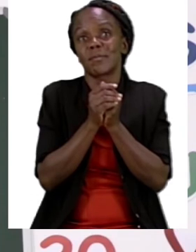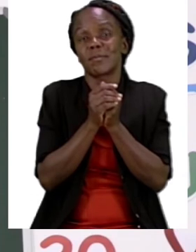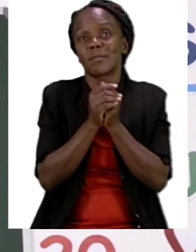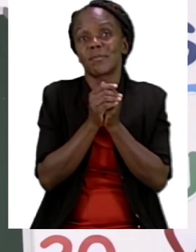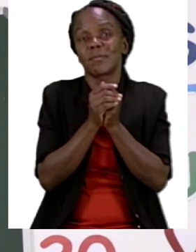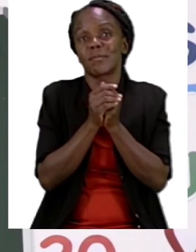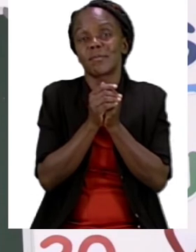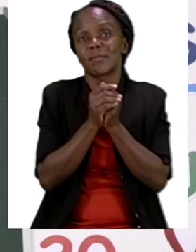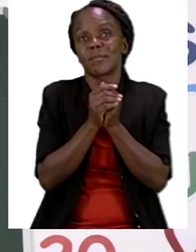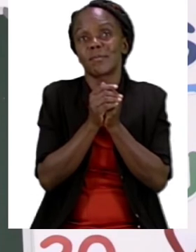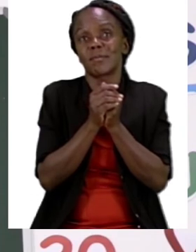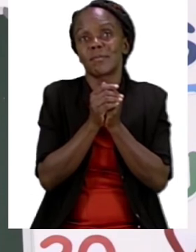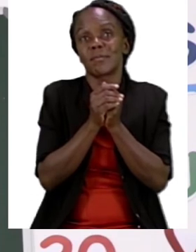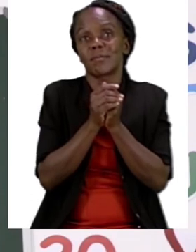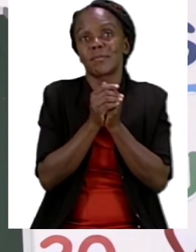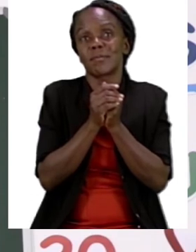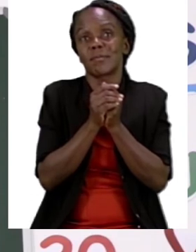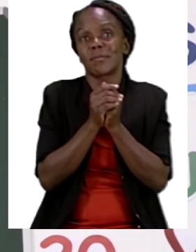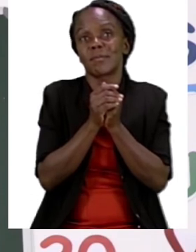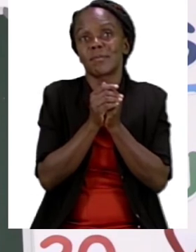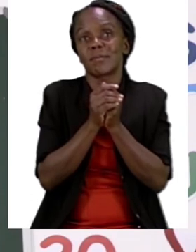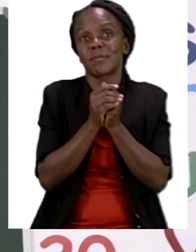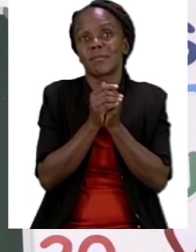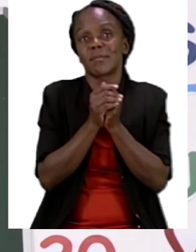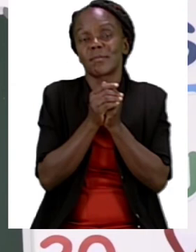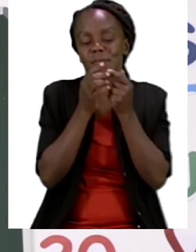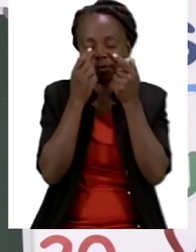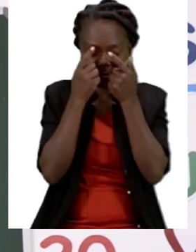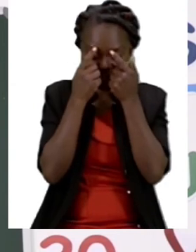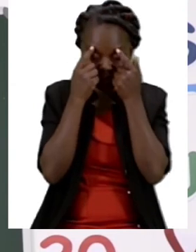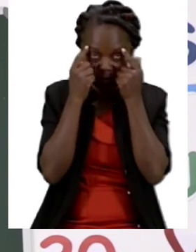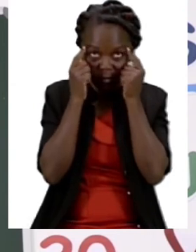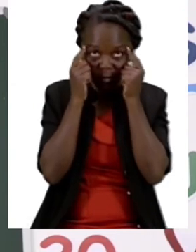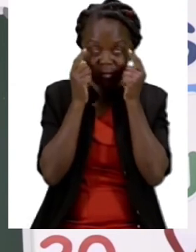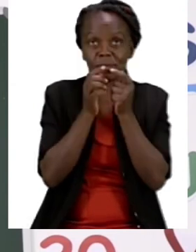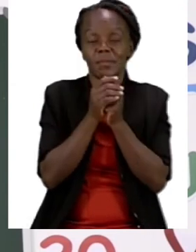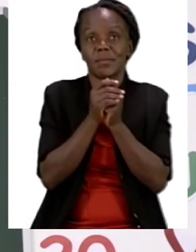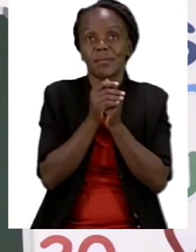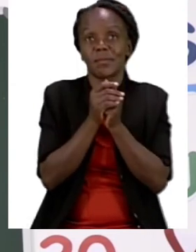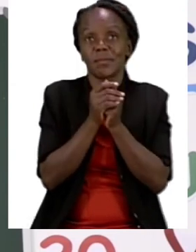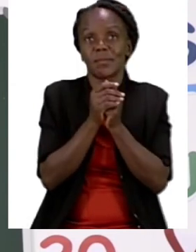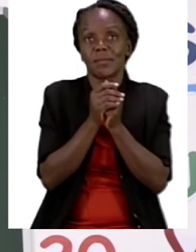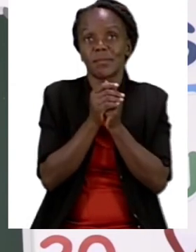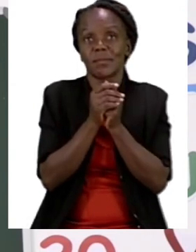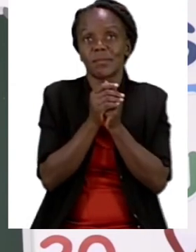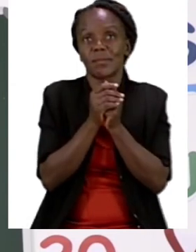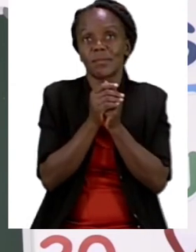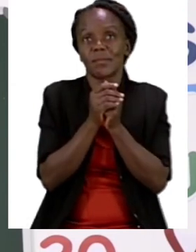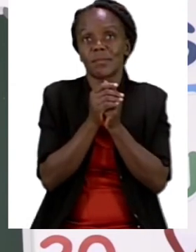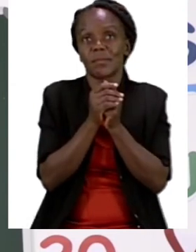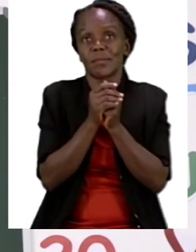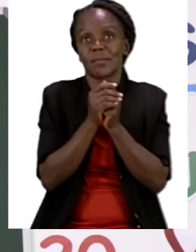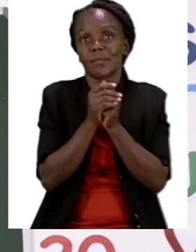And then after that, it seems like he has eyebrows. Eyebrows. So we are also going to draw